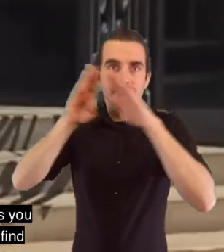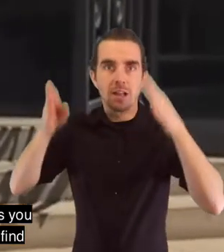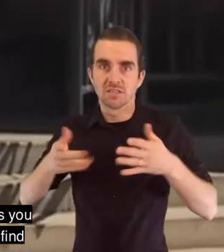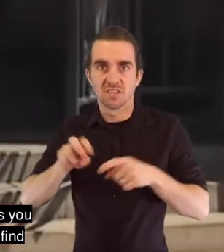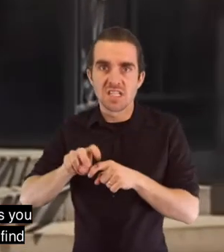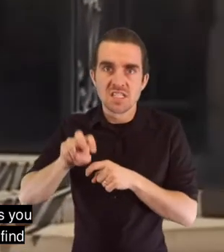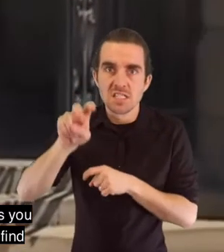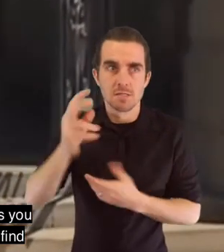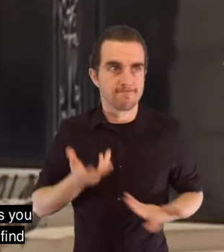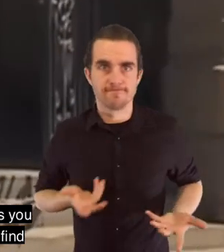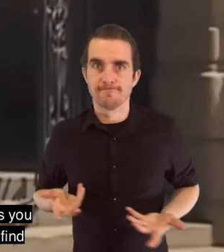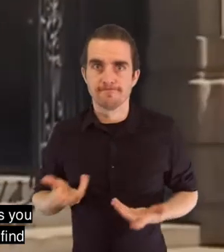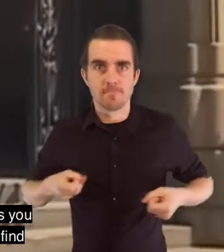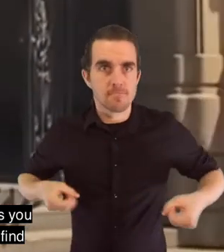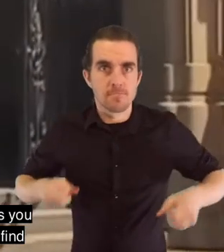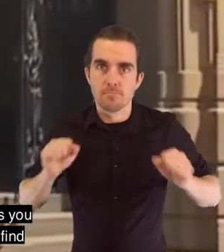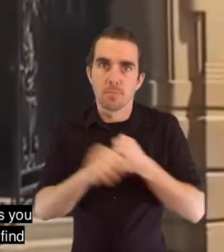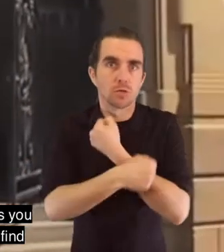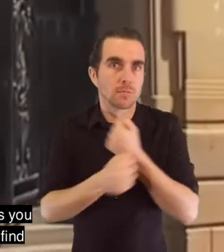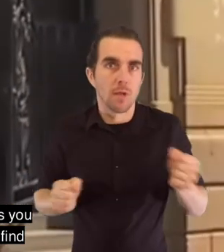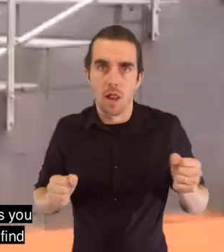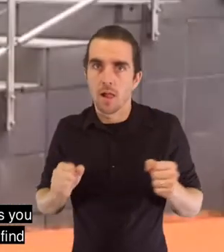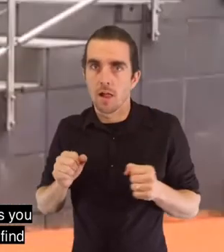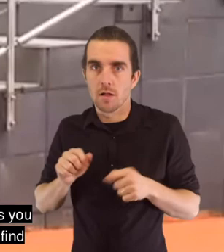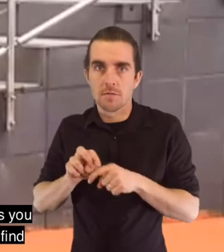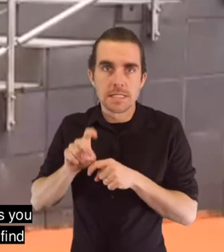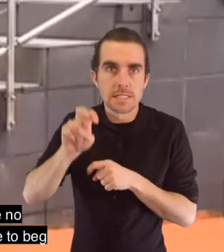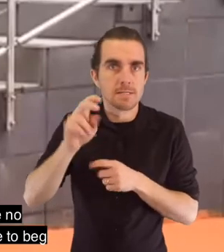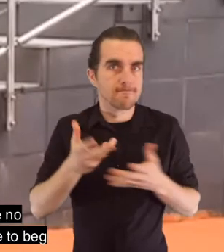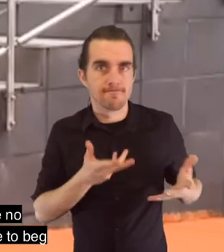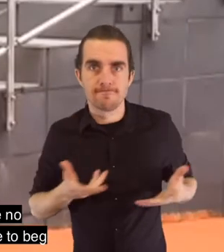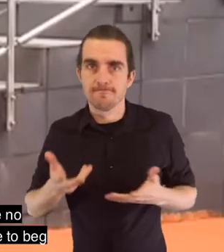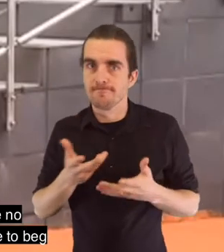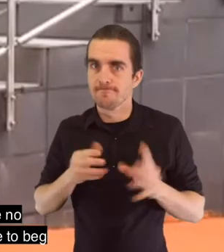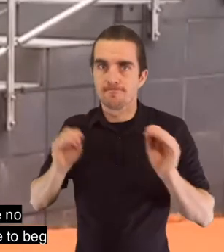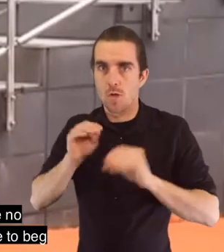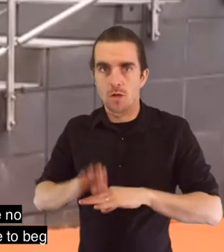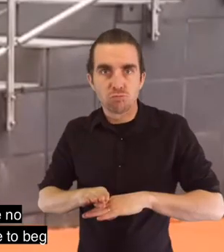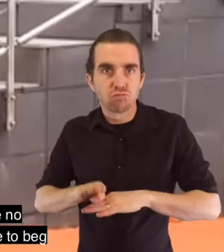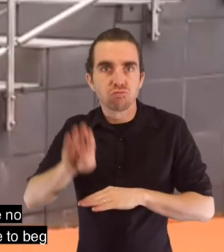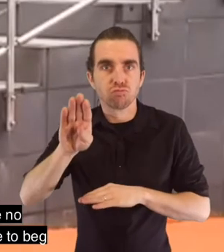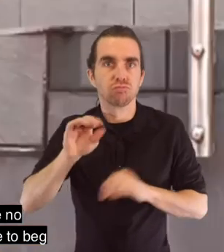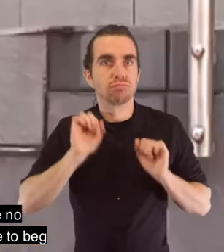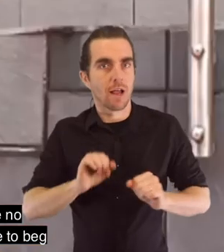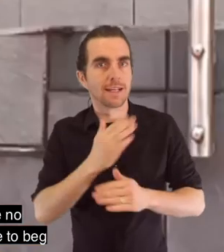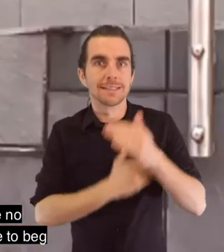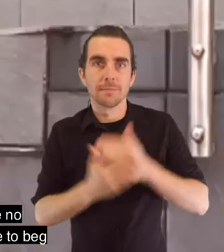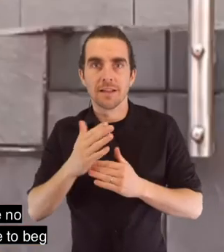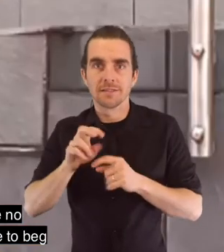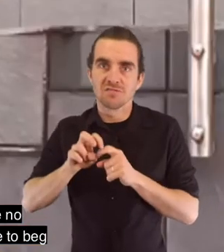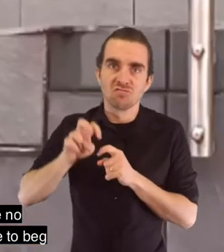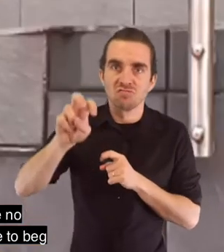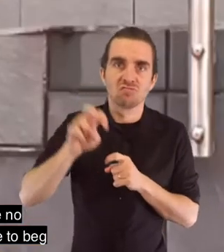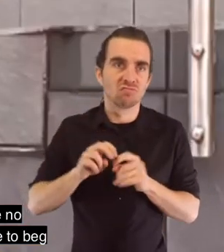Buildings, offices, we want to go to the office, a certain office, you'll find there are stairs there. There are no ramps for you to be able to go in. You